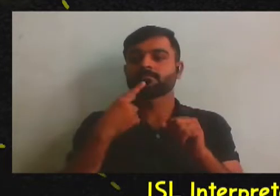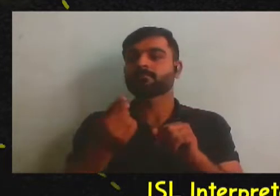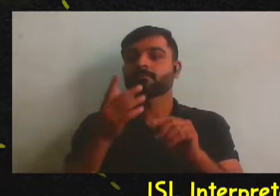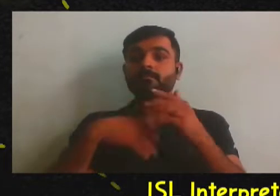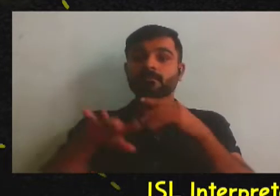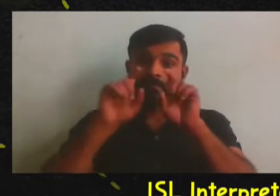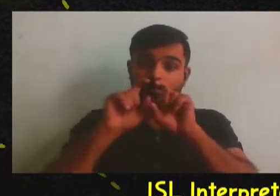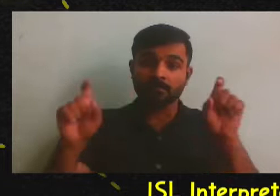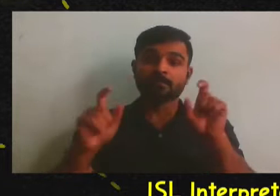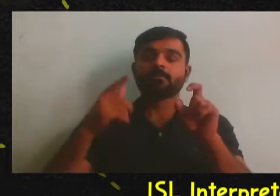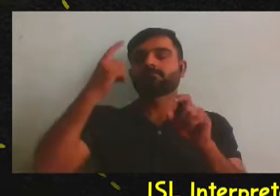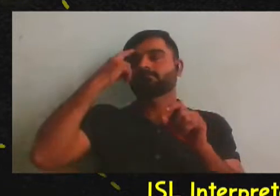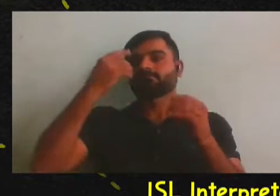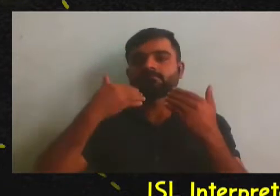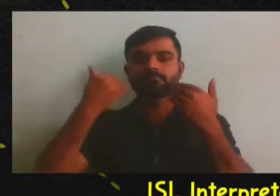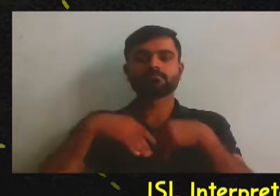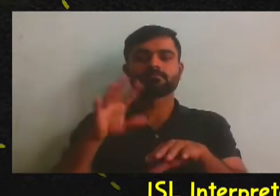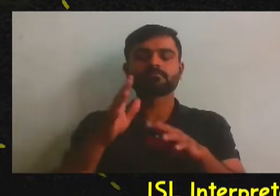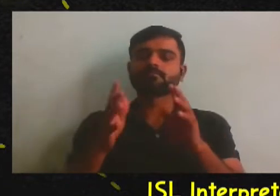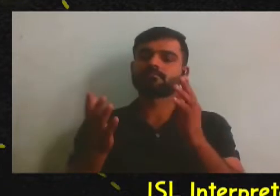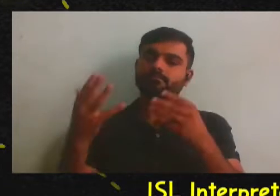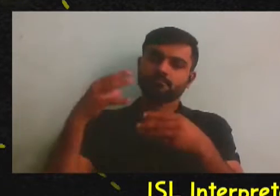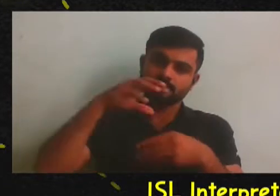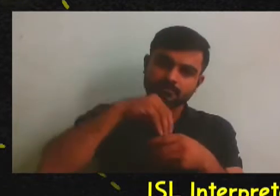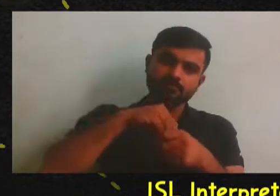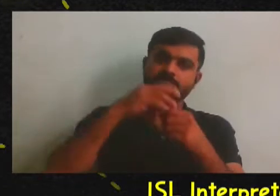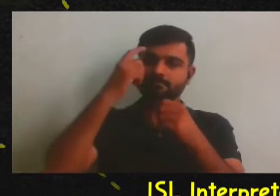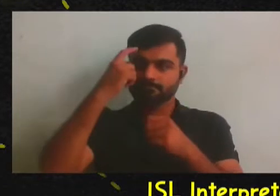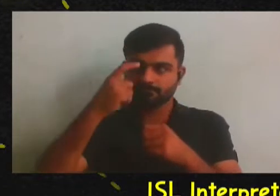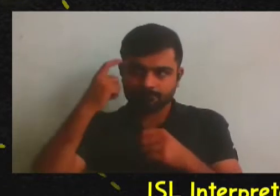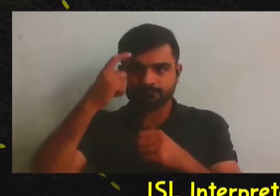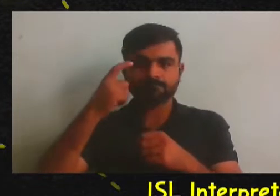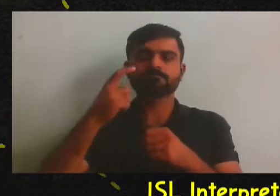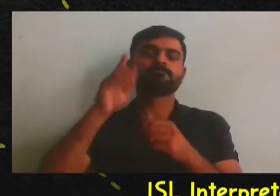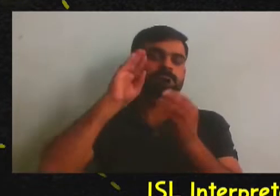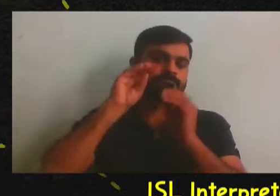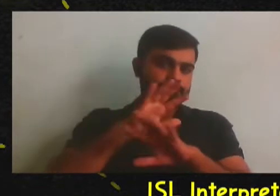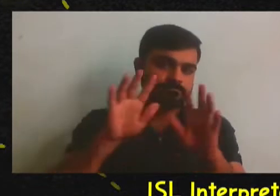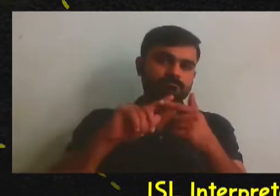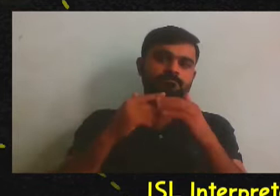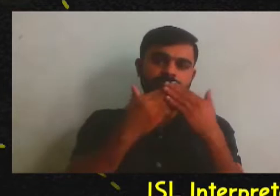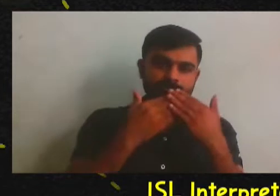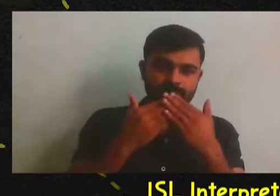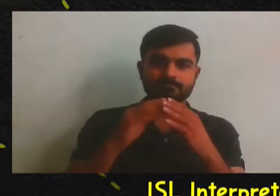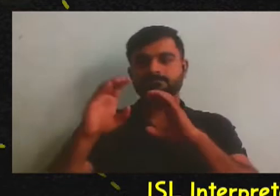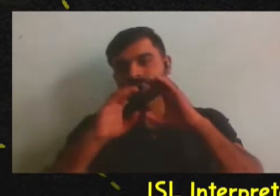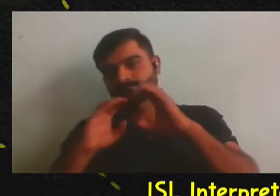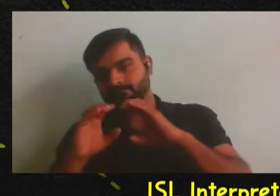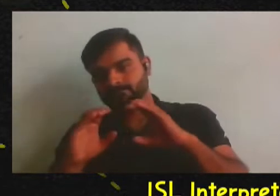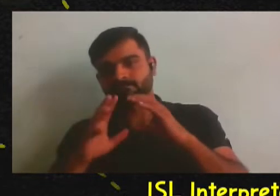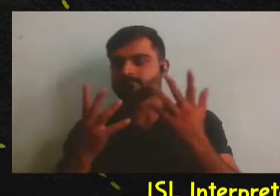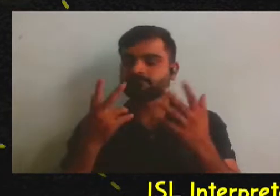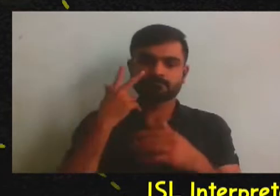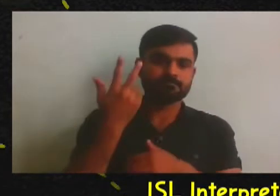clear, I think, in our minds was that our conventional thinking around information, education, communication,